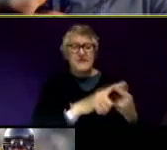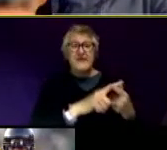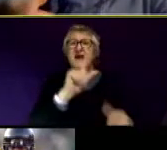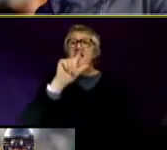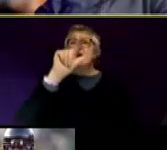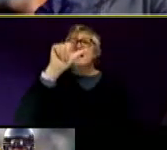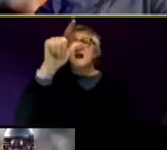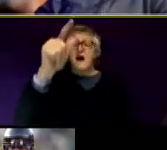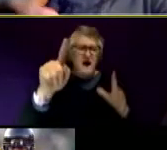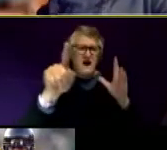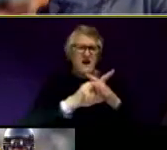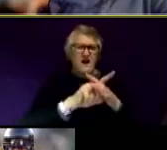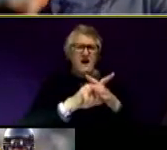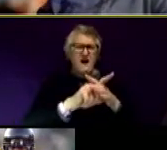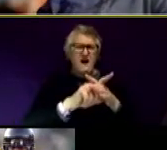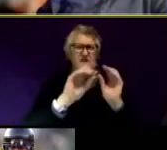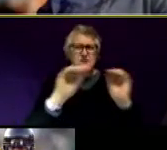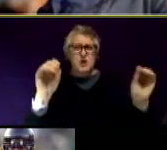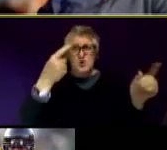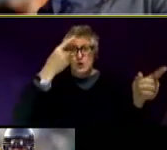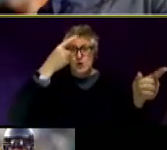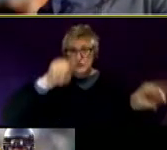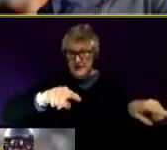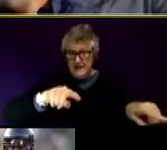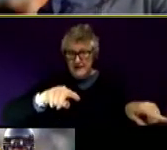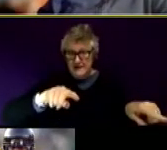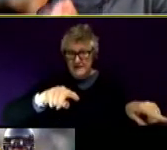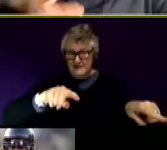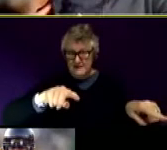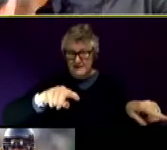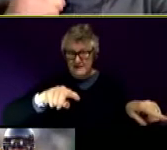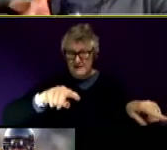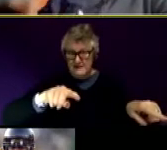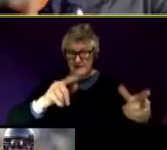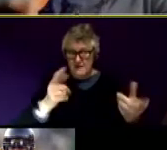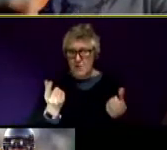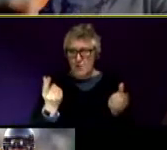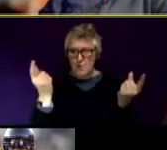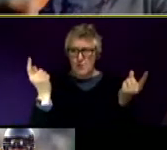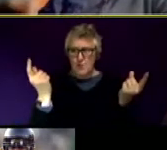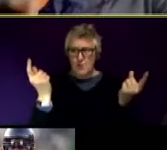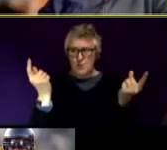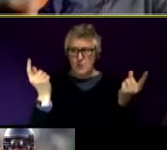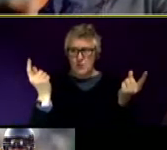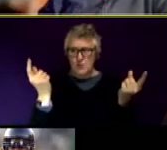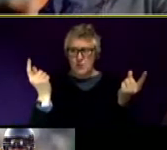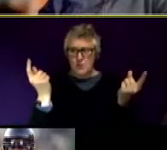no deal, there's no agreement, how is that going to,